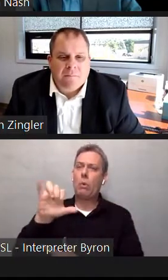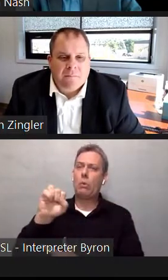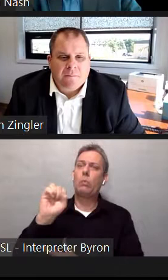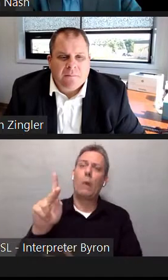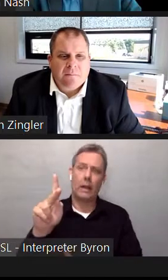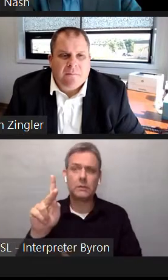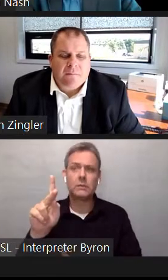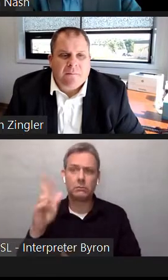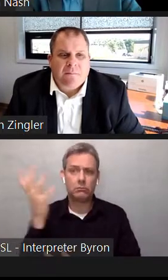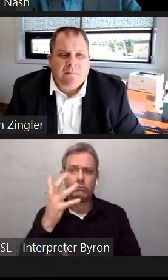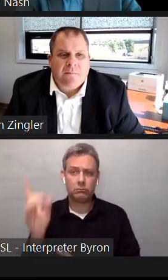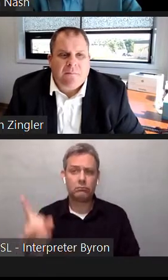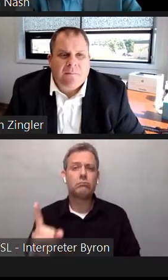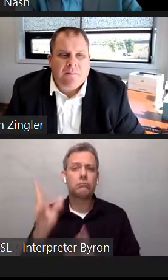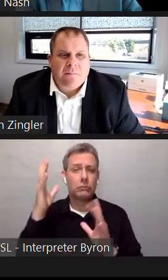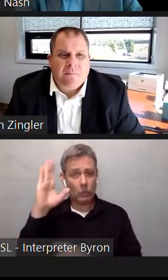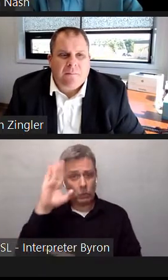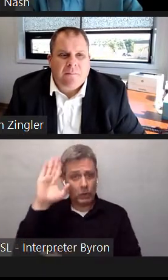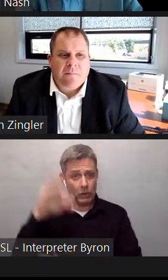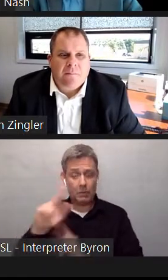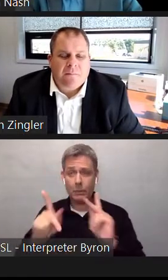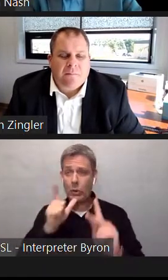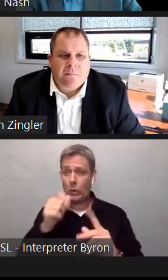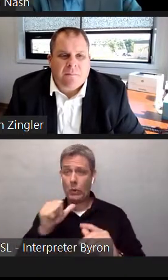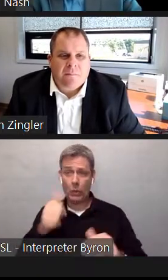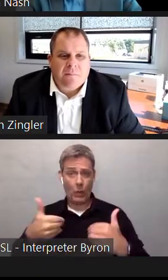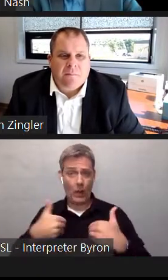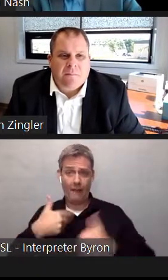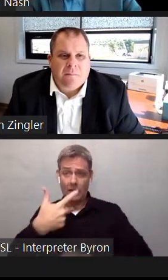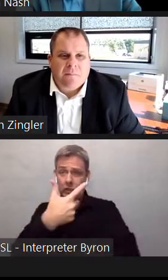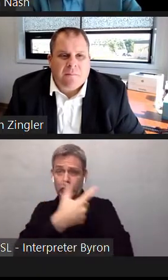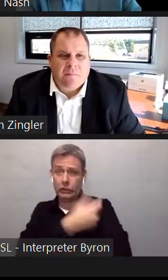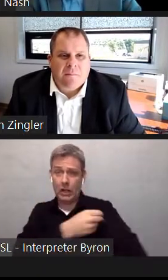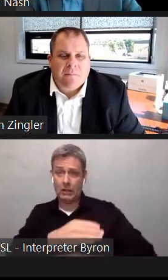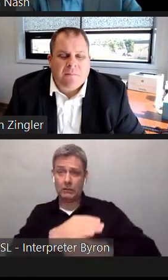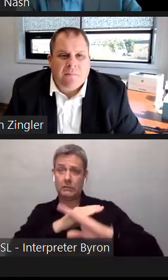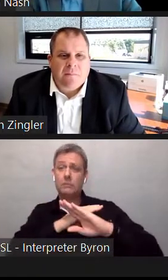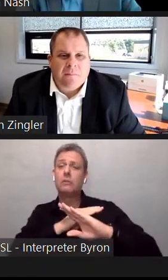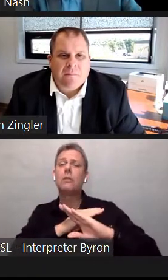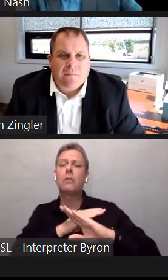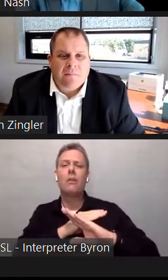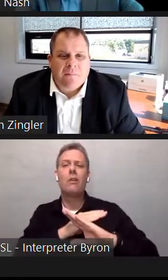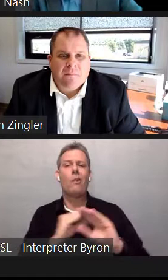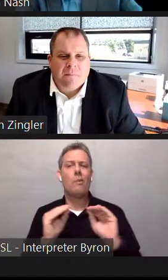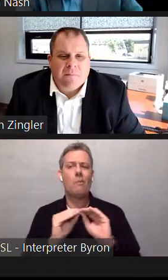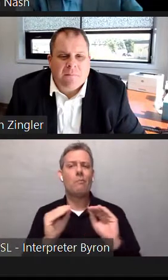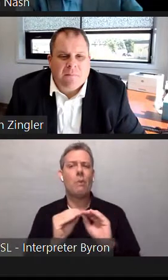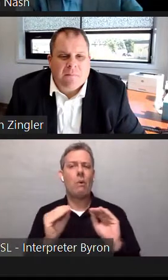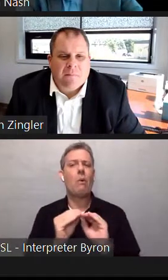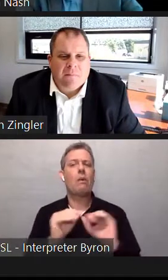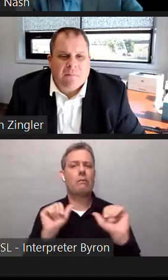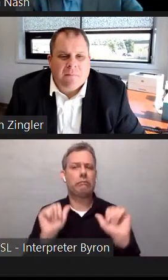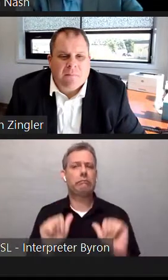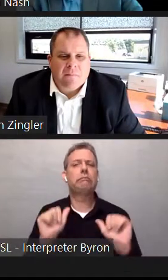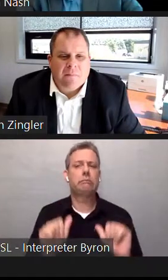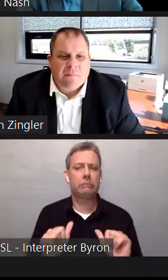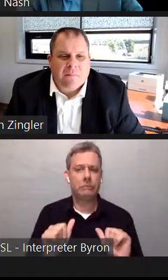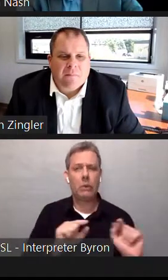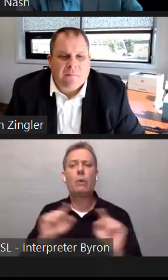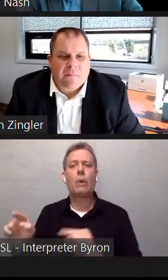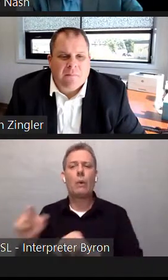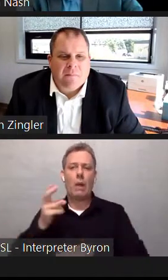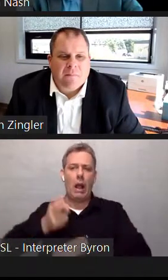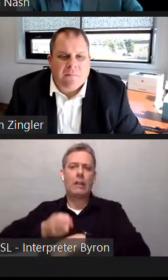know that unvaccinated people are 17 times more likely to be hospitalized due to COVID-19. And